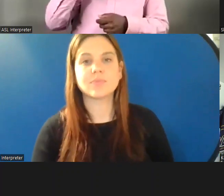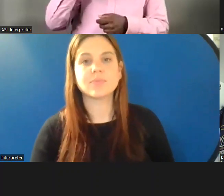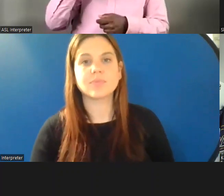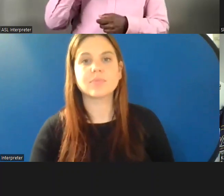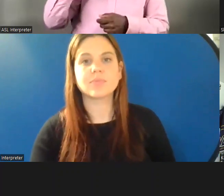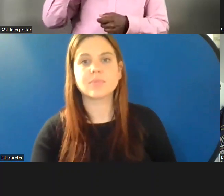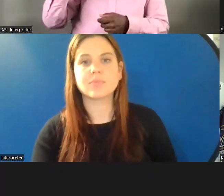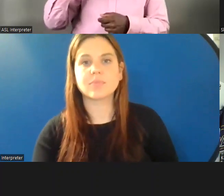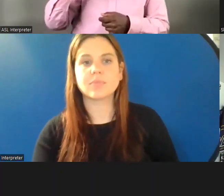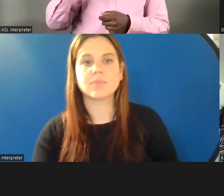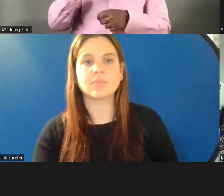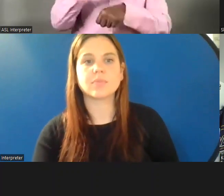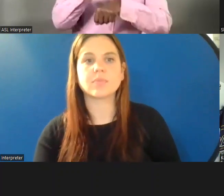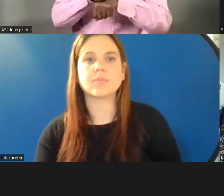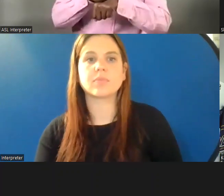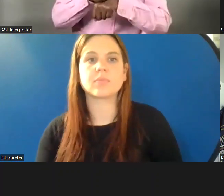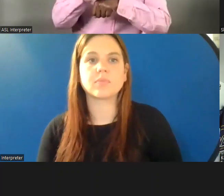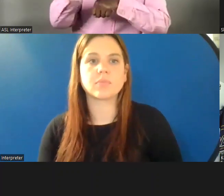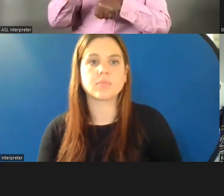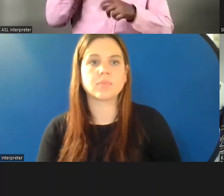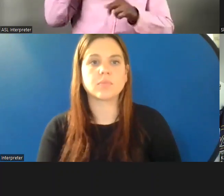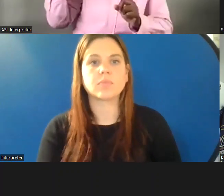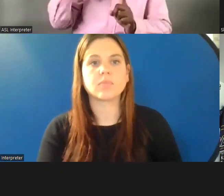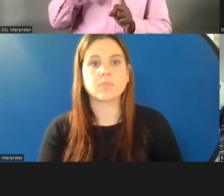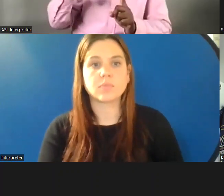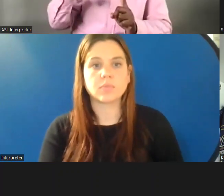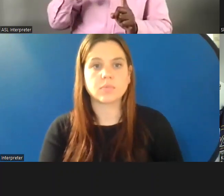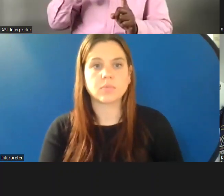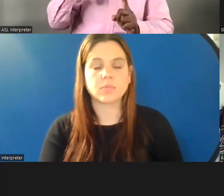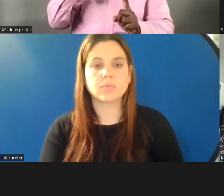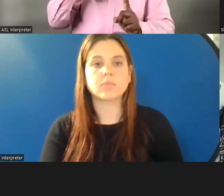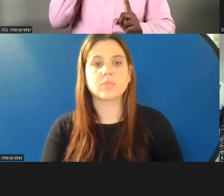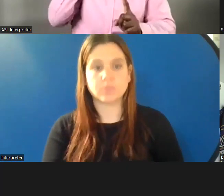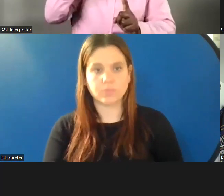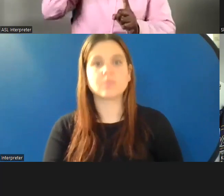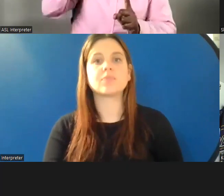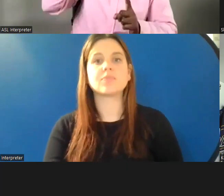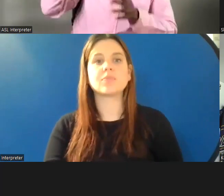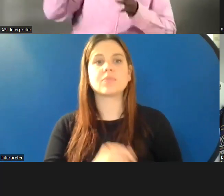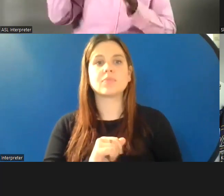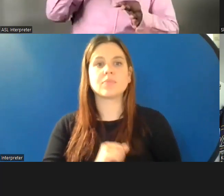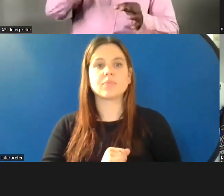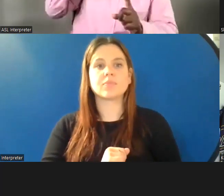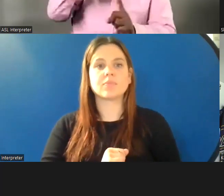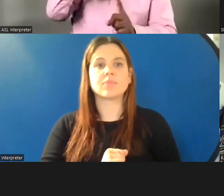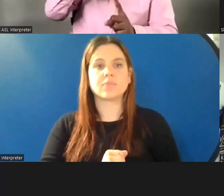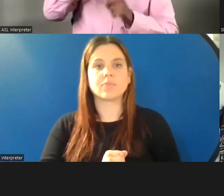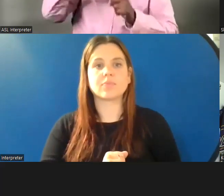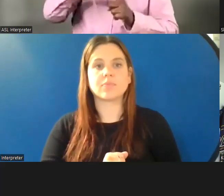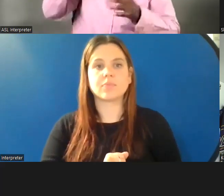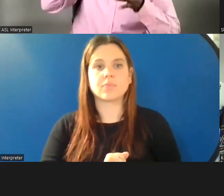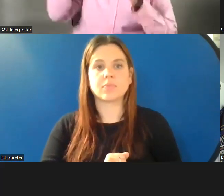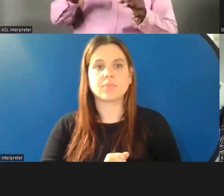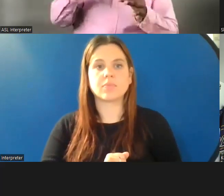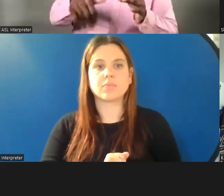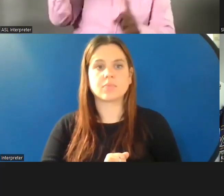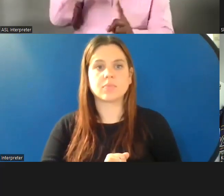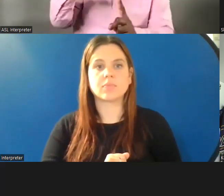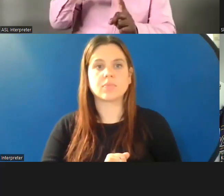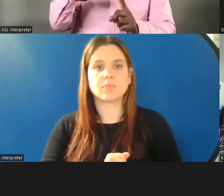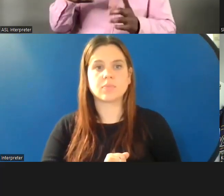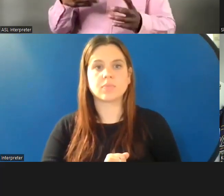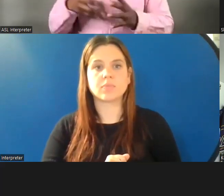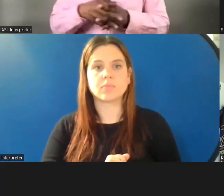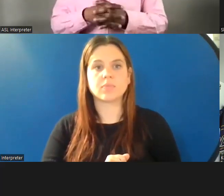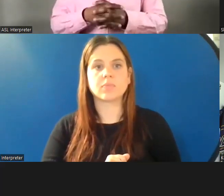have specific trigger points for any adaptive management decisions? I mean, I think the trigger point, I mean, we look